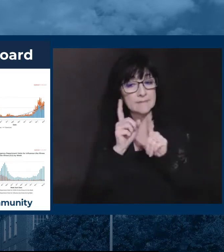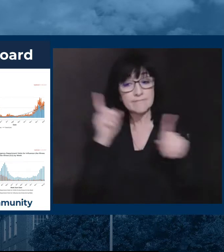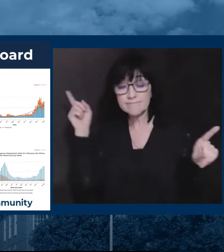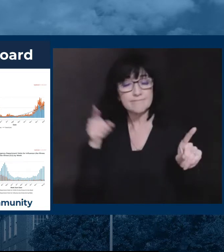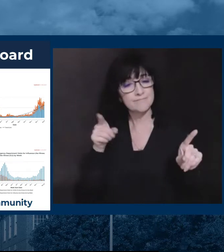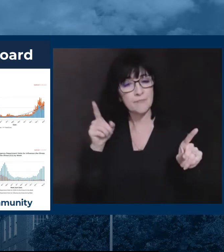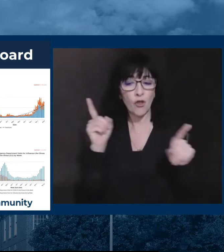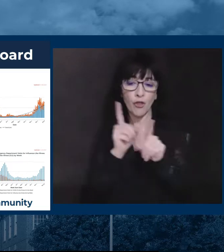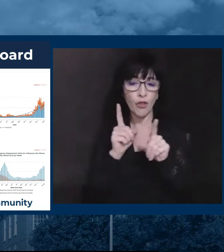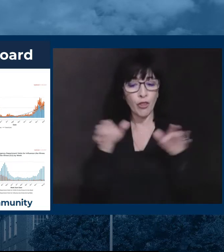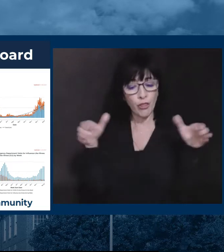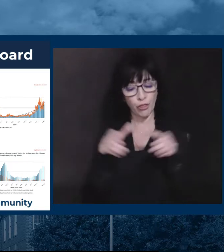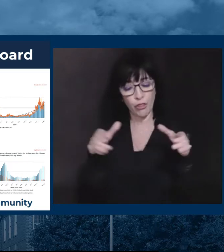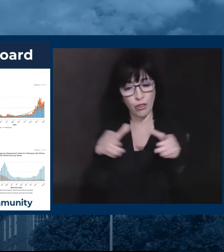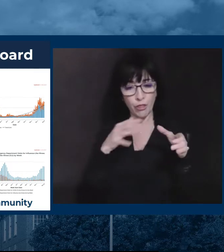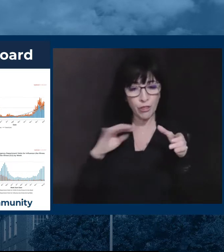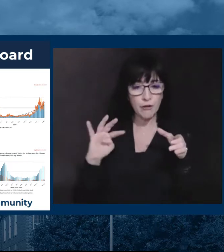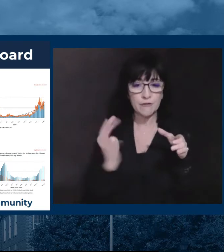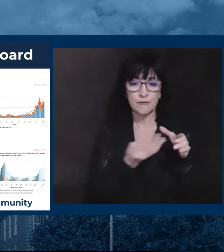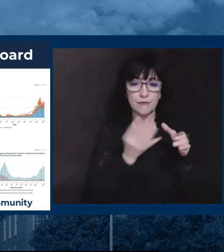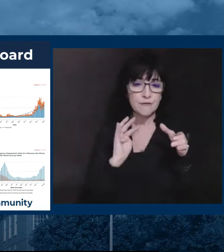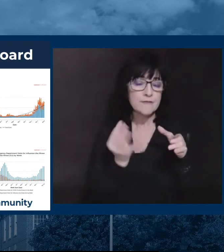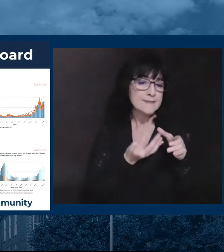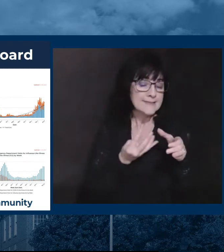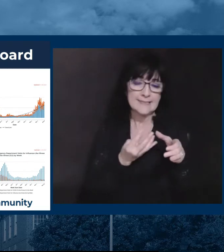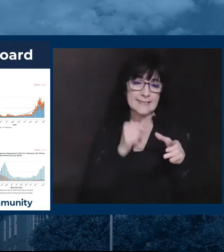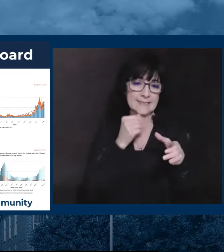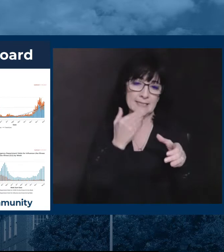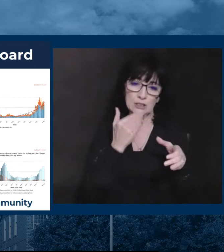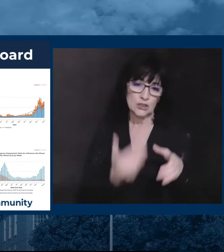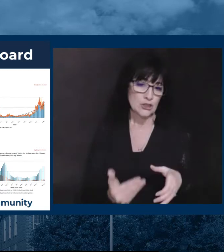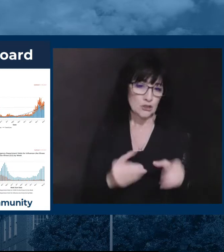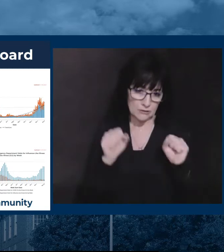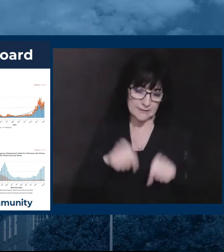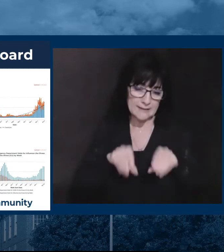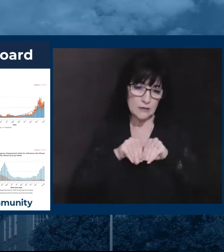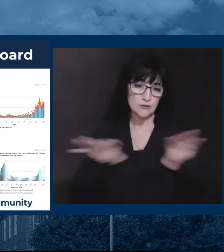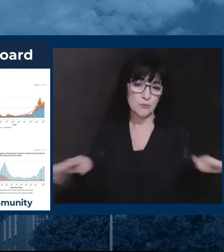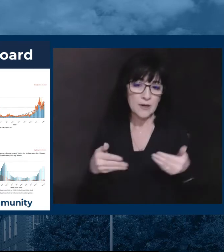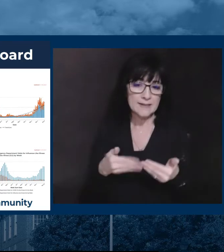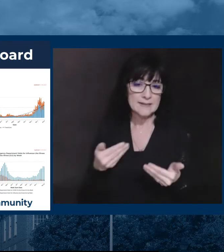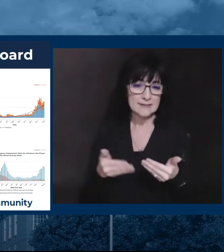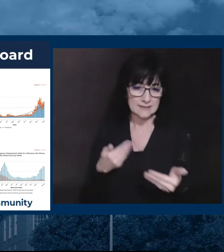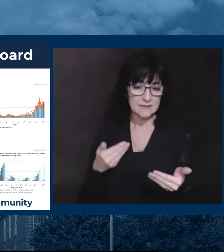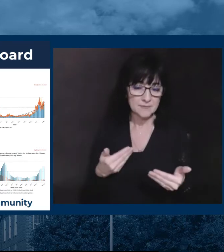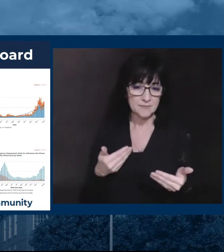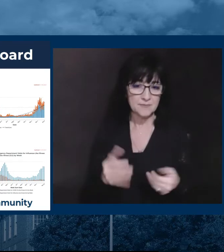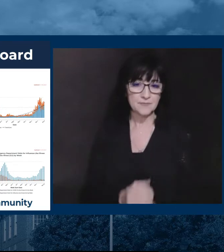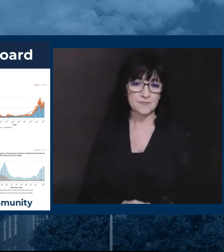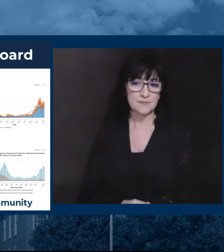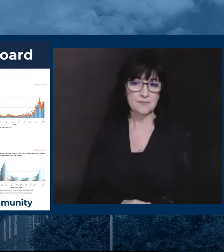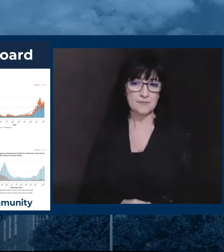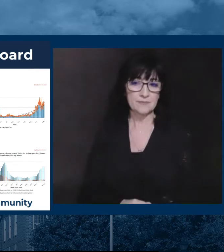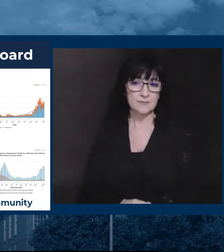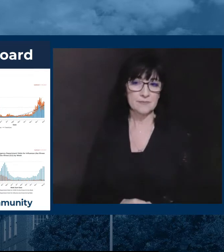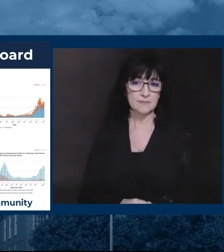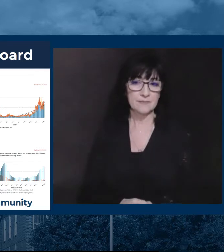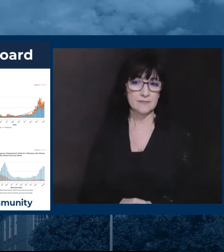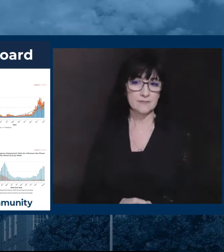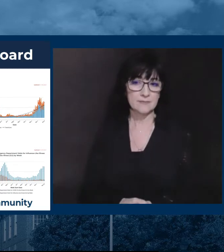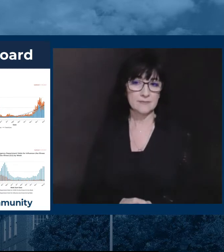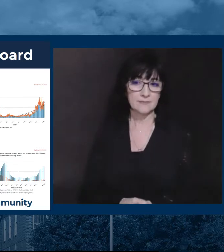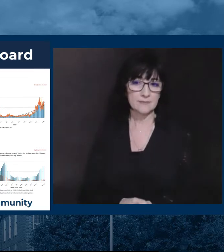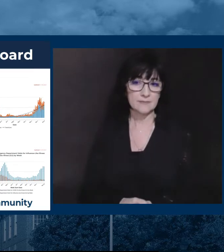right, much higher than back in the spring, mostly because of the